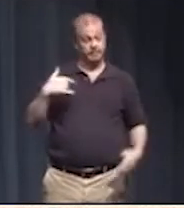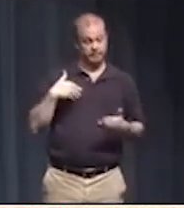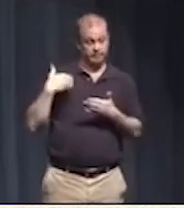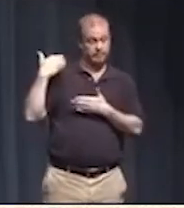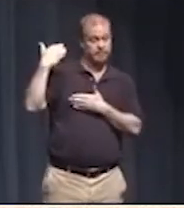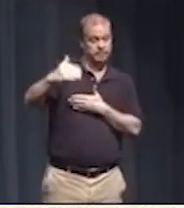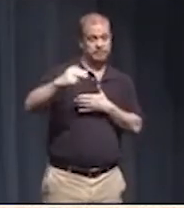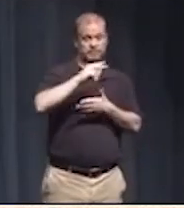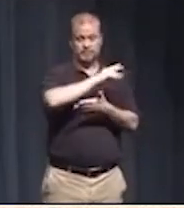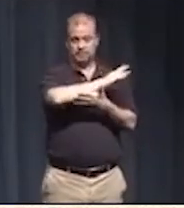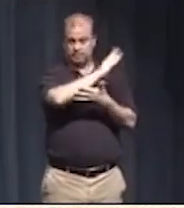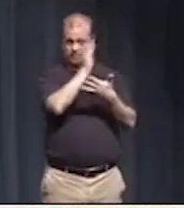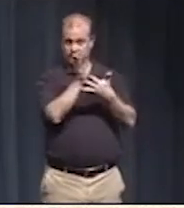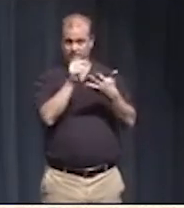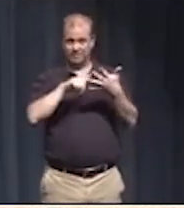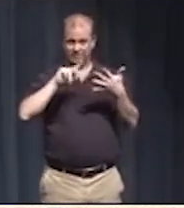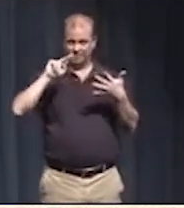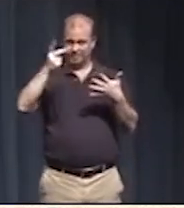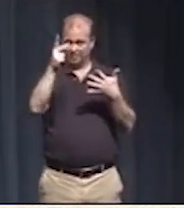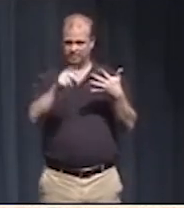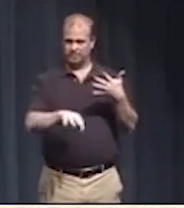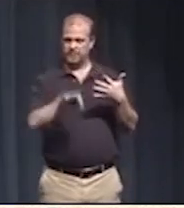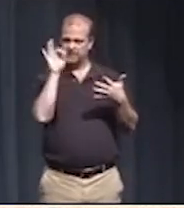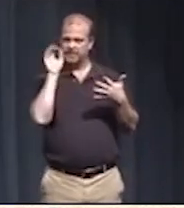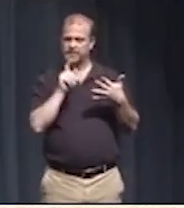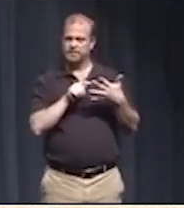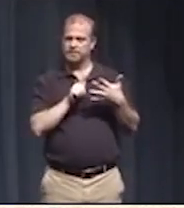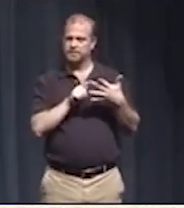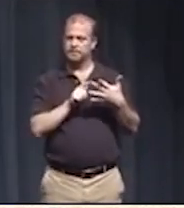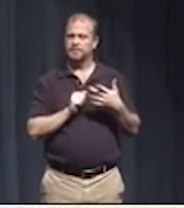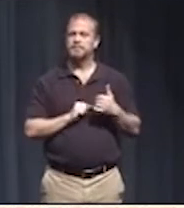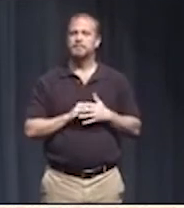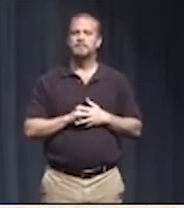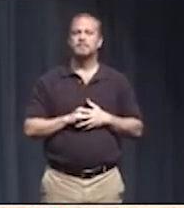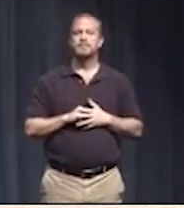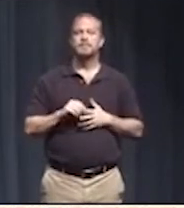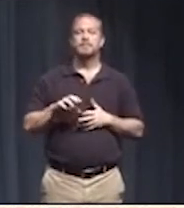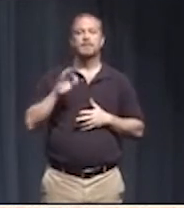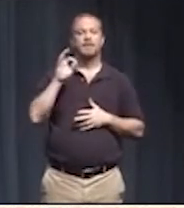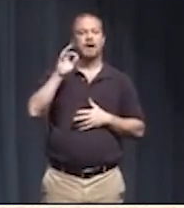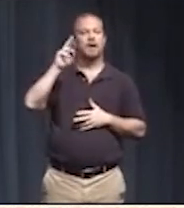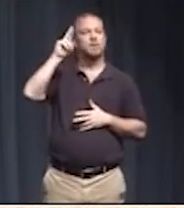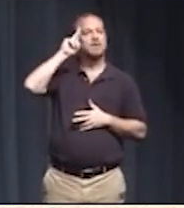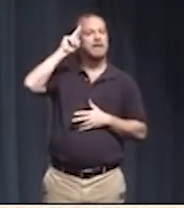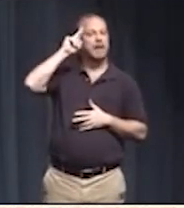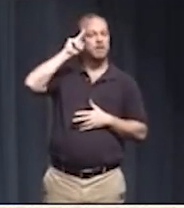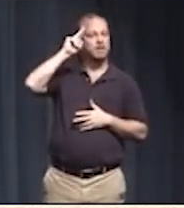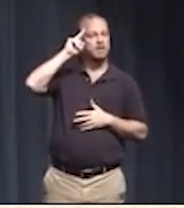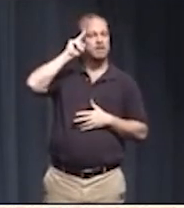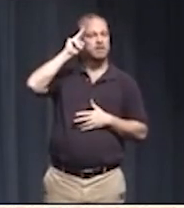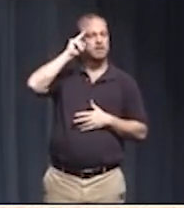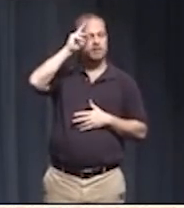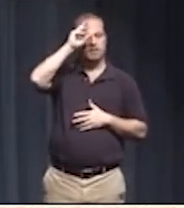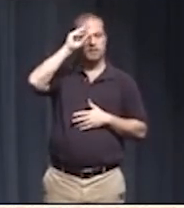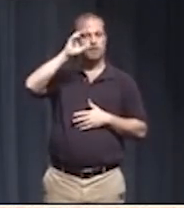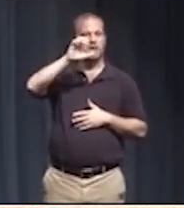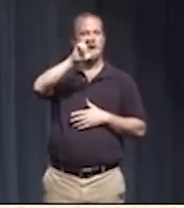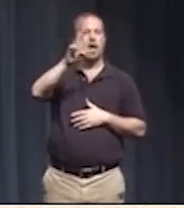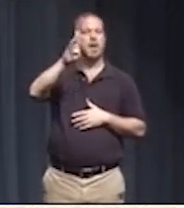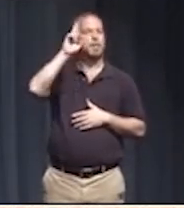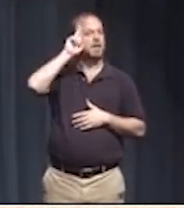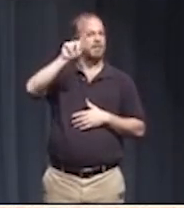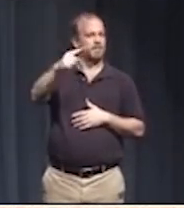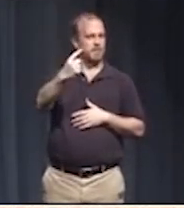second thing that I found. We found scouts. Boy Scout, Cub Scouts